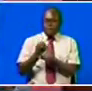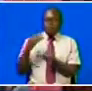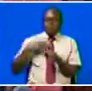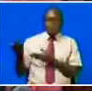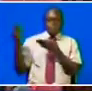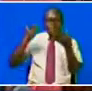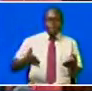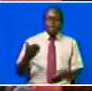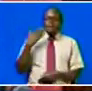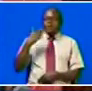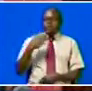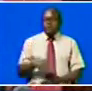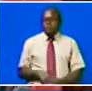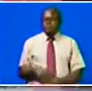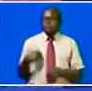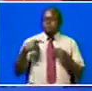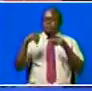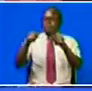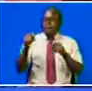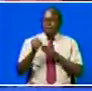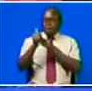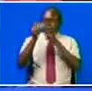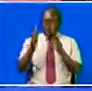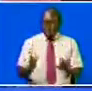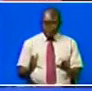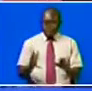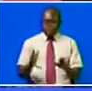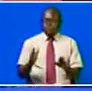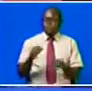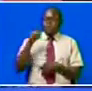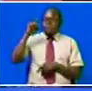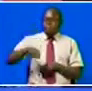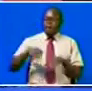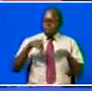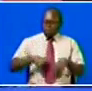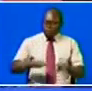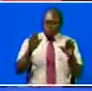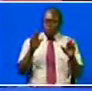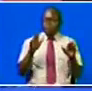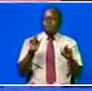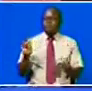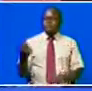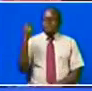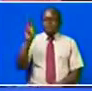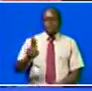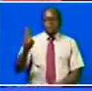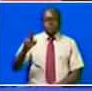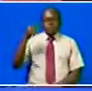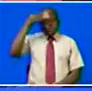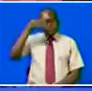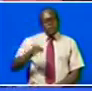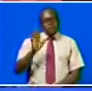sugar. Na nataka tuambie viongozi wote kuwa tutafuata mienendo ya Rais Uhuru